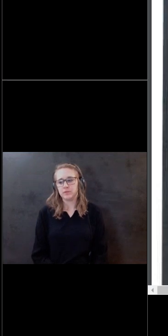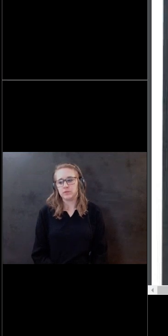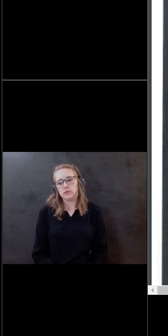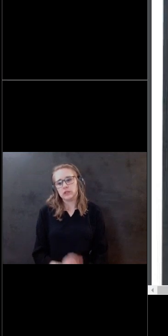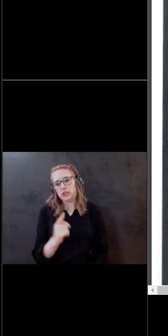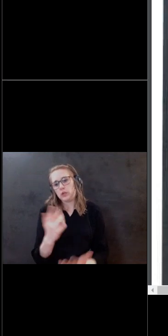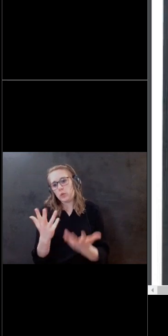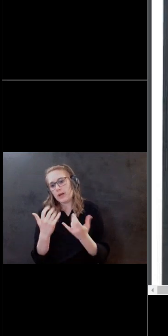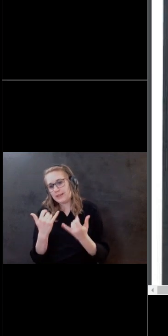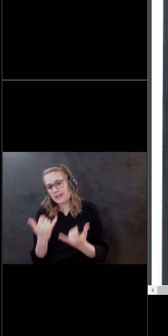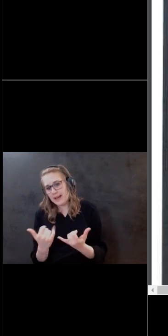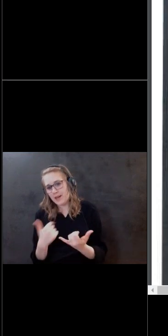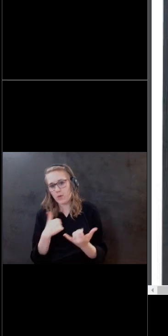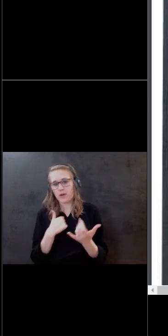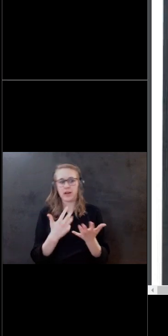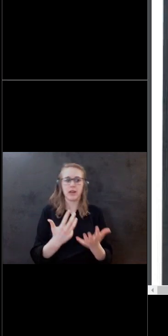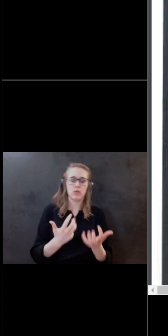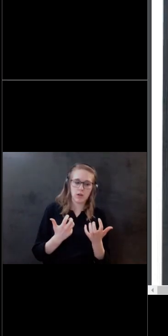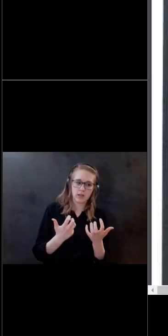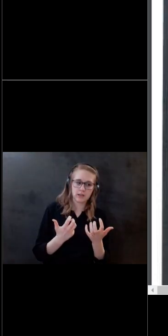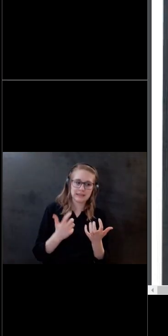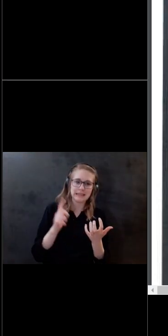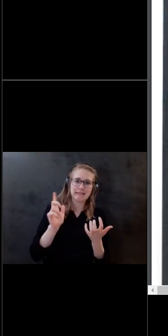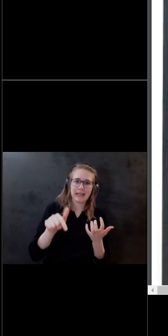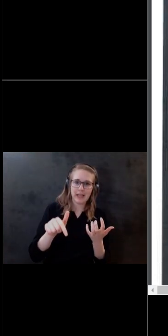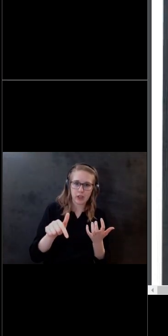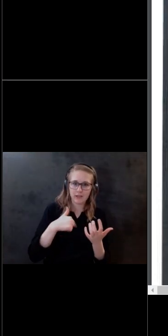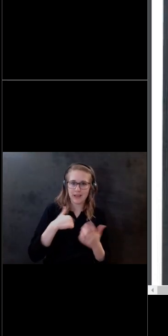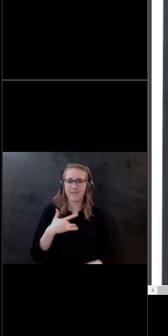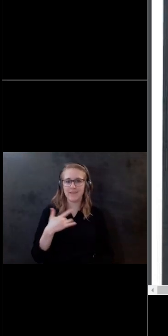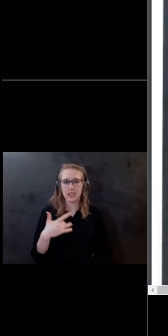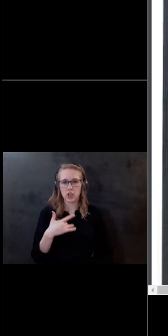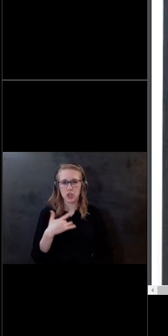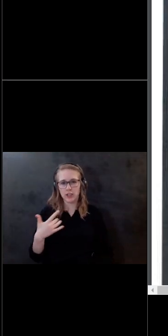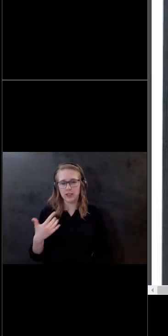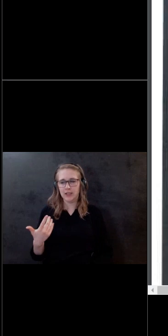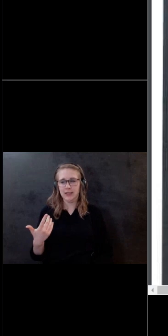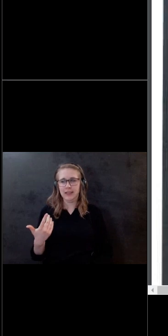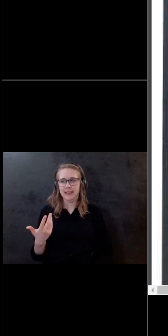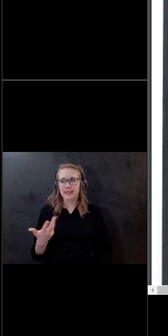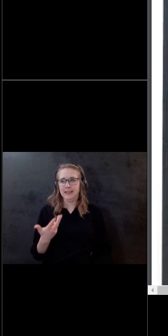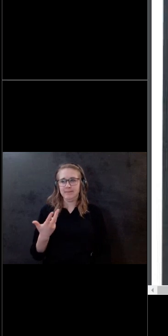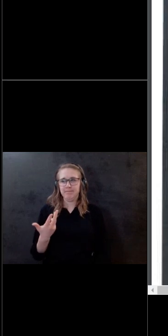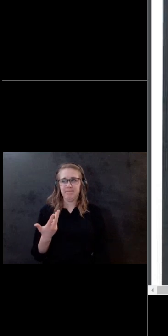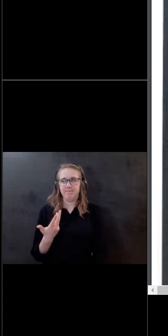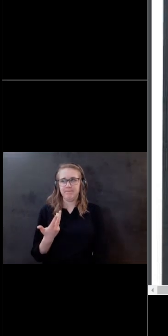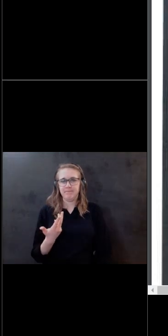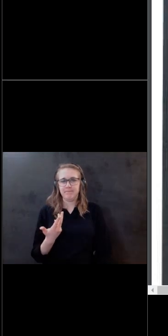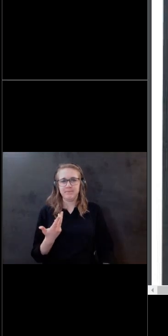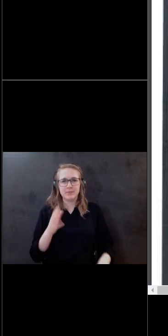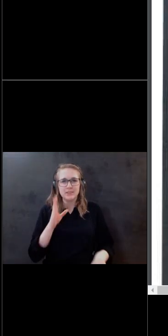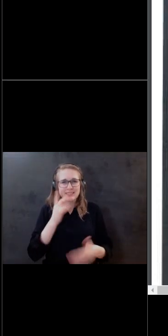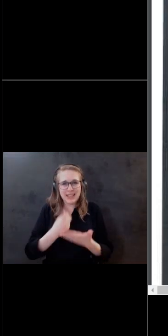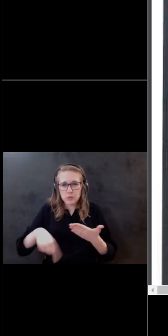now. I want to do it later. I just feel that we're going to have a commission meeting in